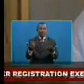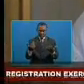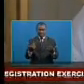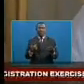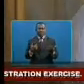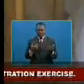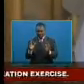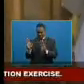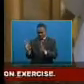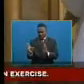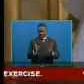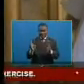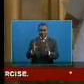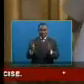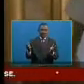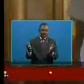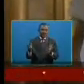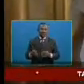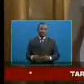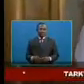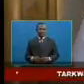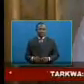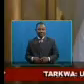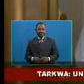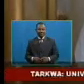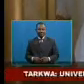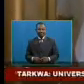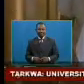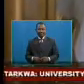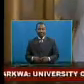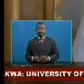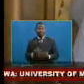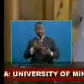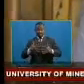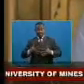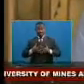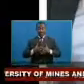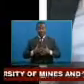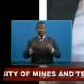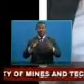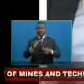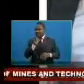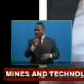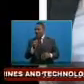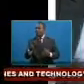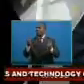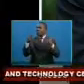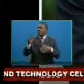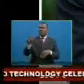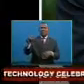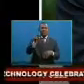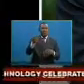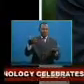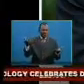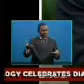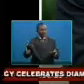treatment. Infertility is not the end of the world. There is a way that we can help you. Many couples, not only from